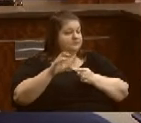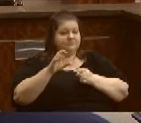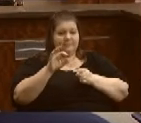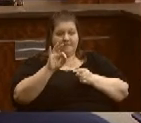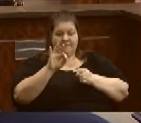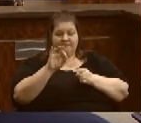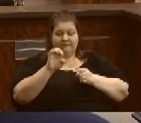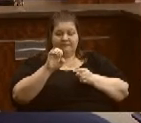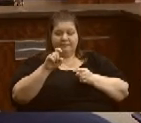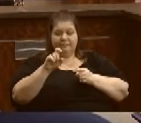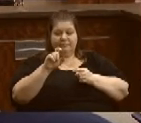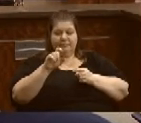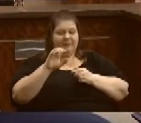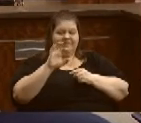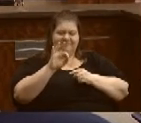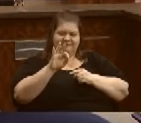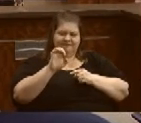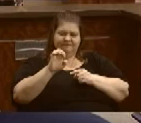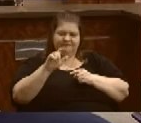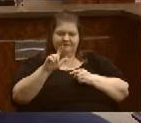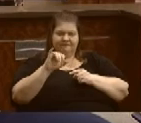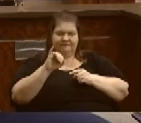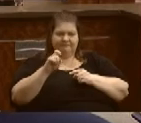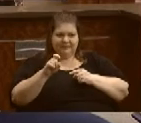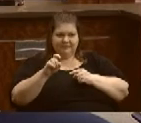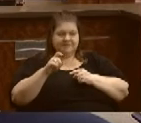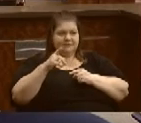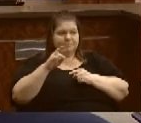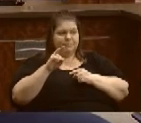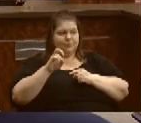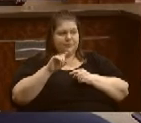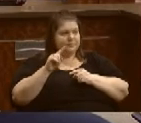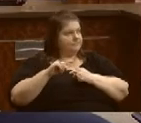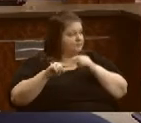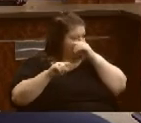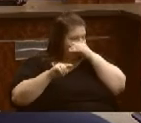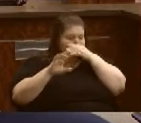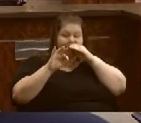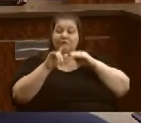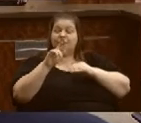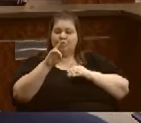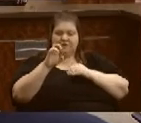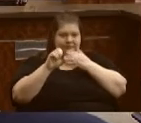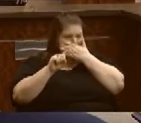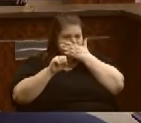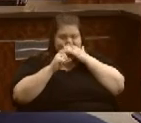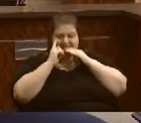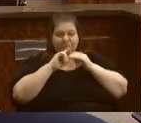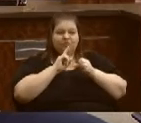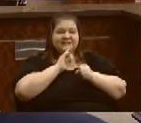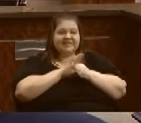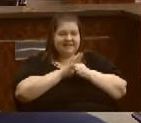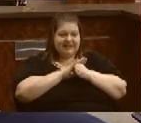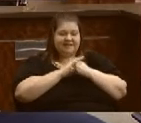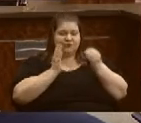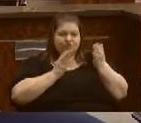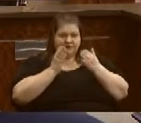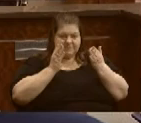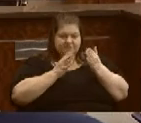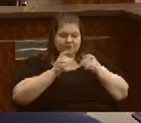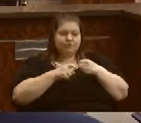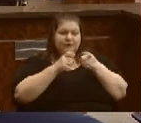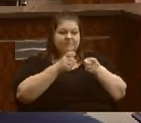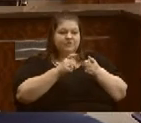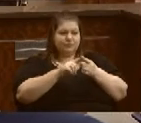Flores. His loyalty places him in high esteem for the dedicated service rendered to